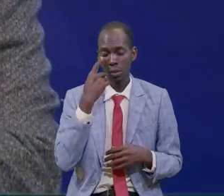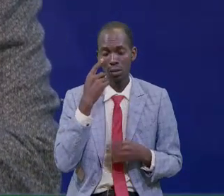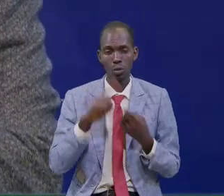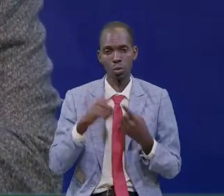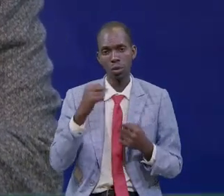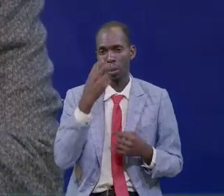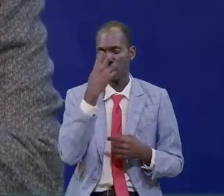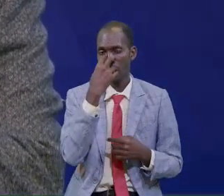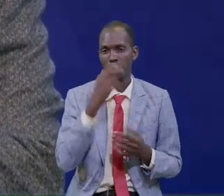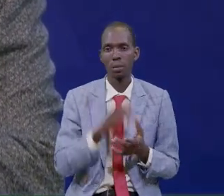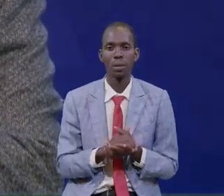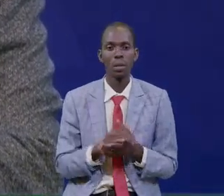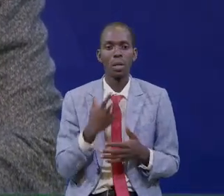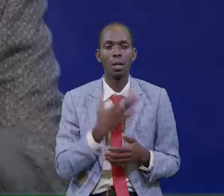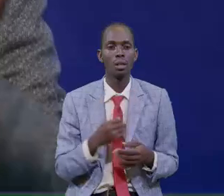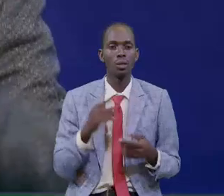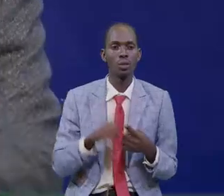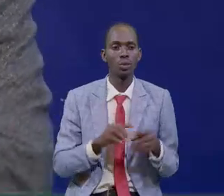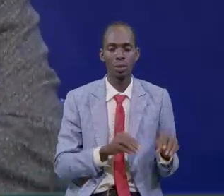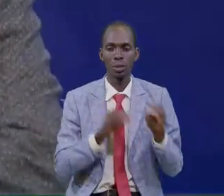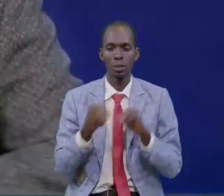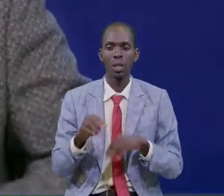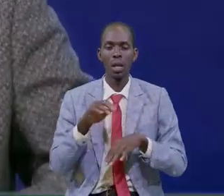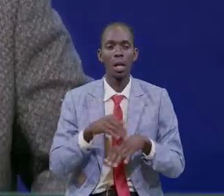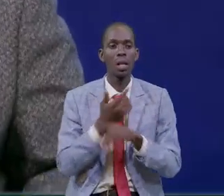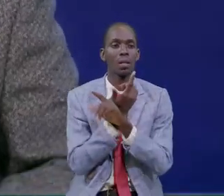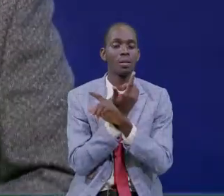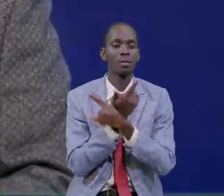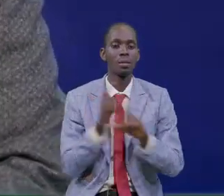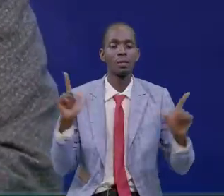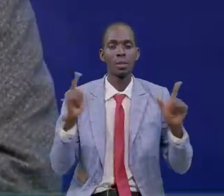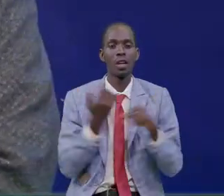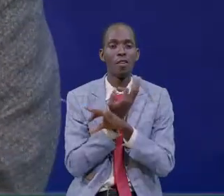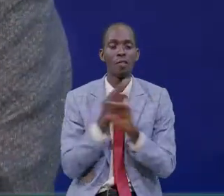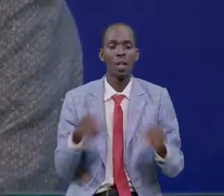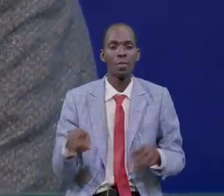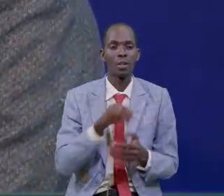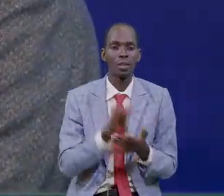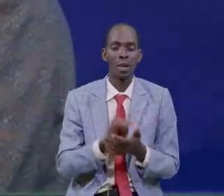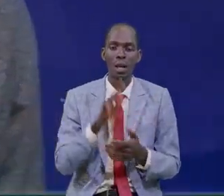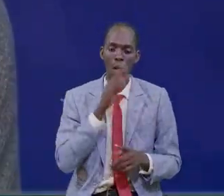And to set at liberty them that are bruised.